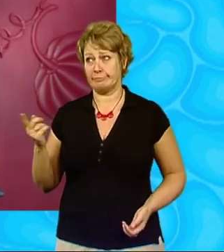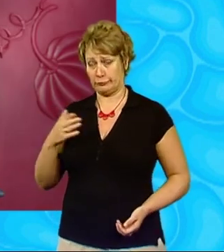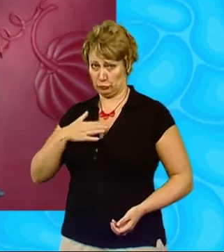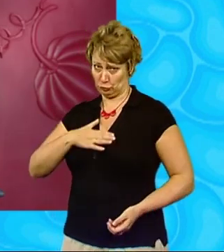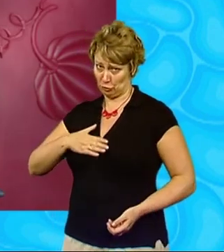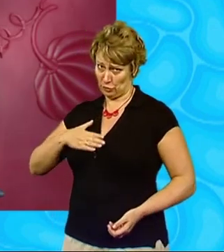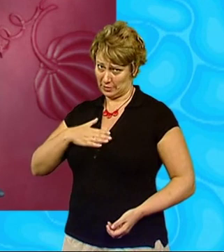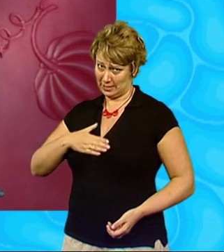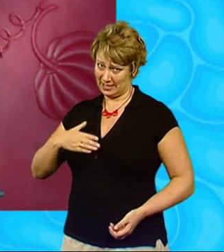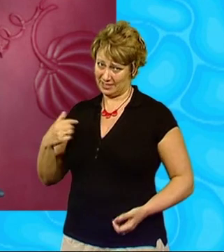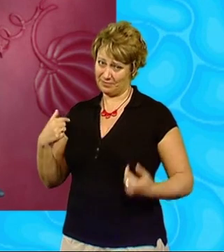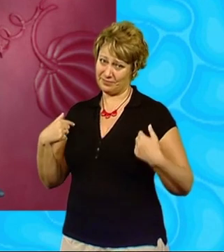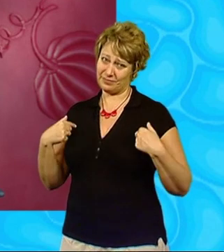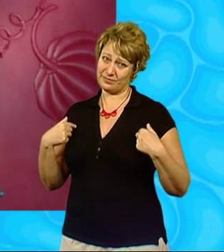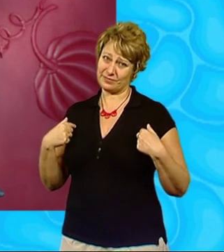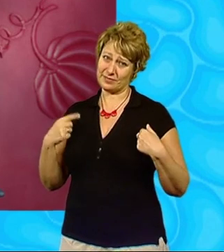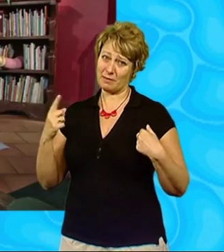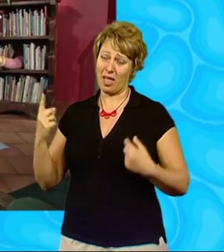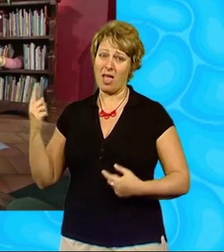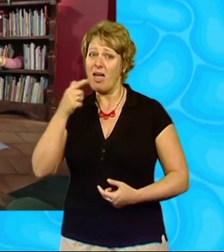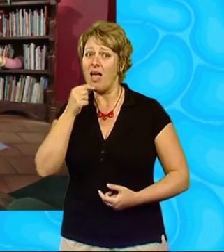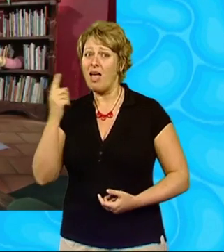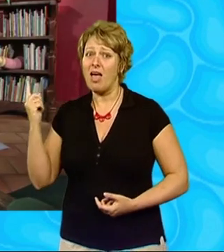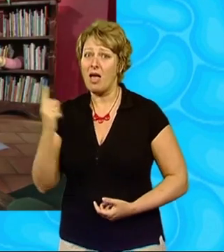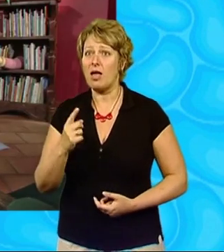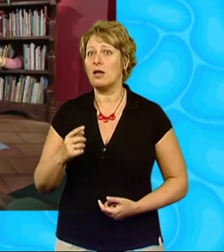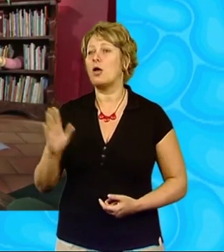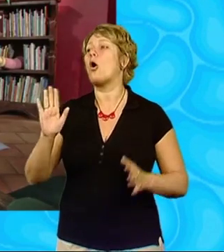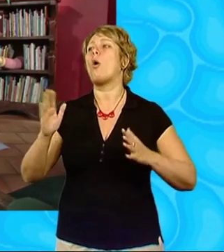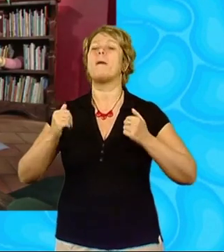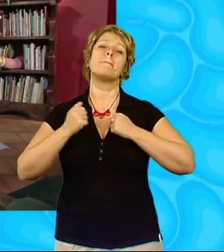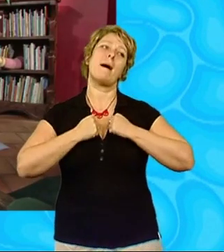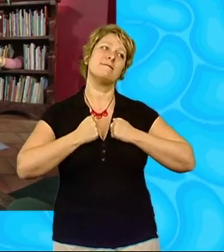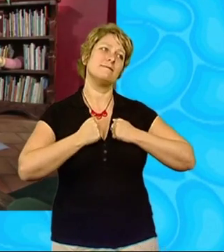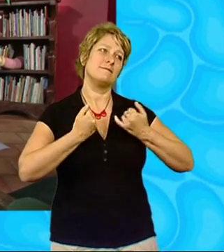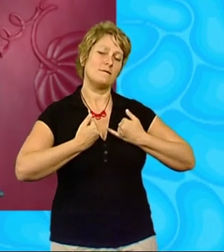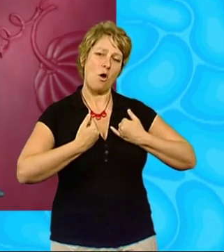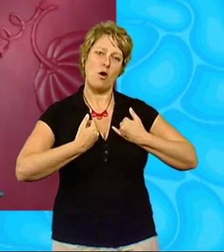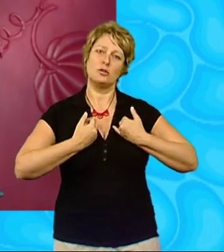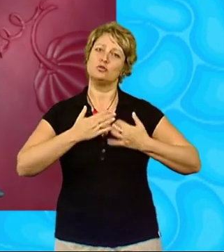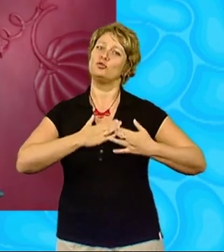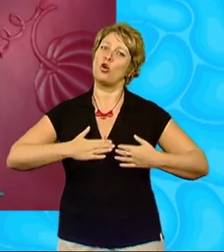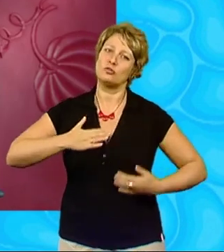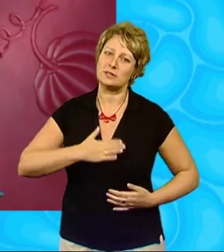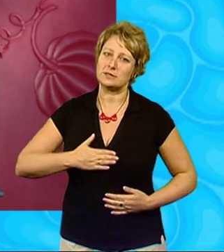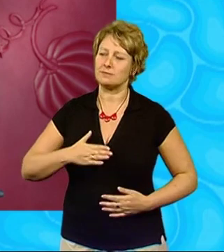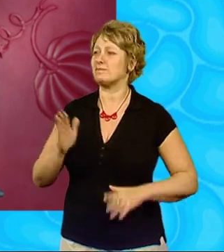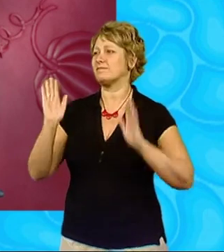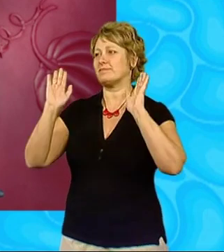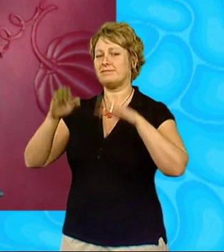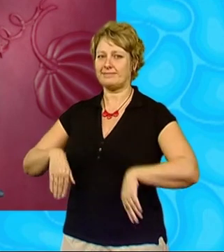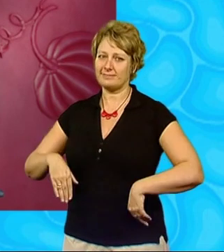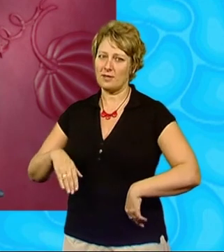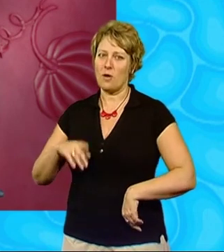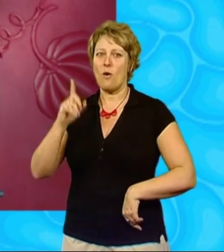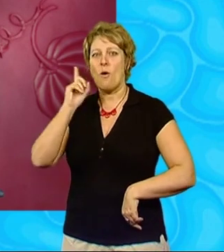Boris, but Mr. Mopple came in and... It's my fault. I am so sorry. Oh, don't you worry, dear.